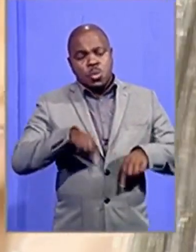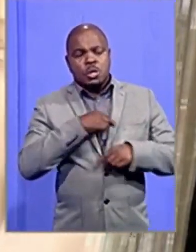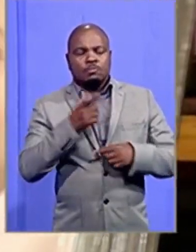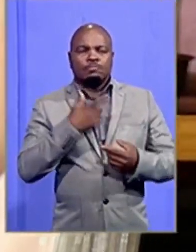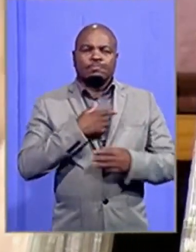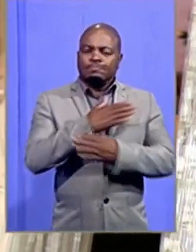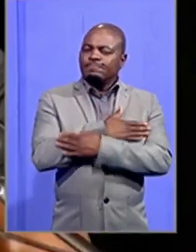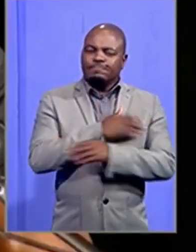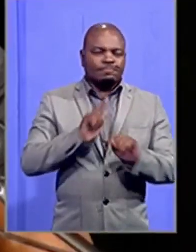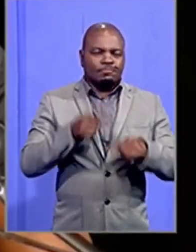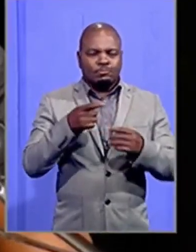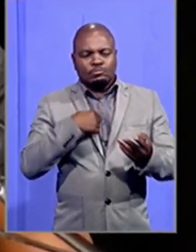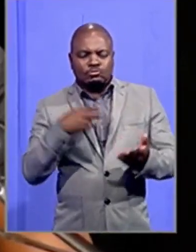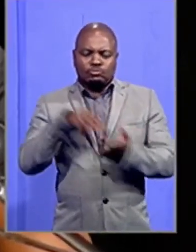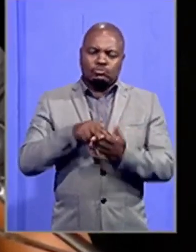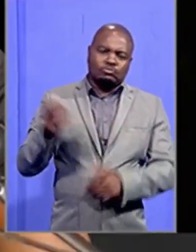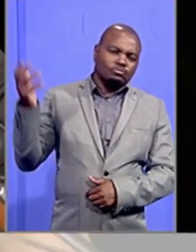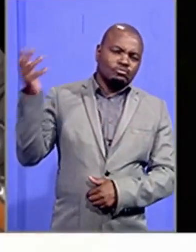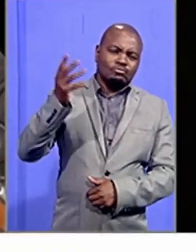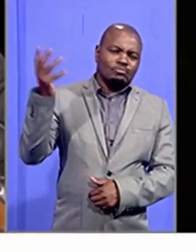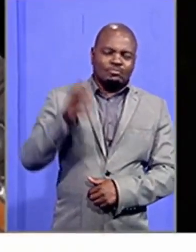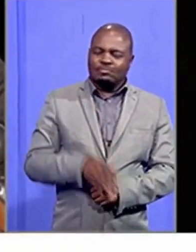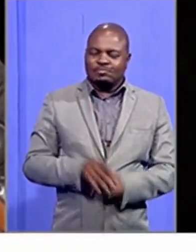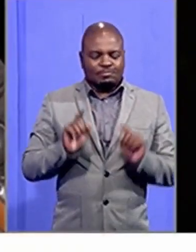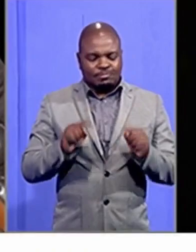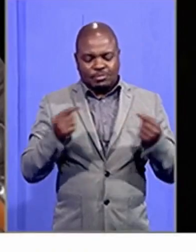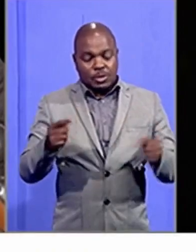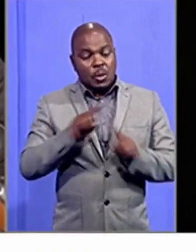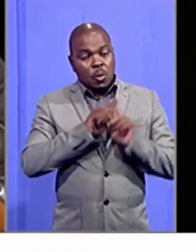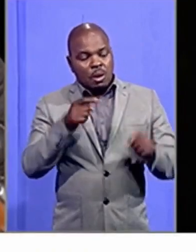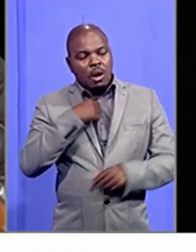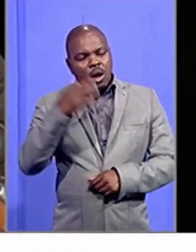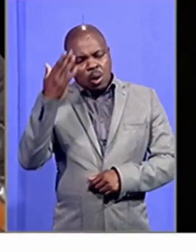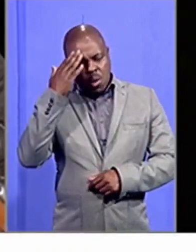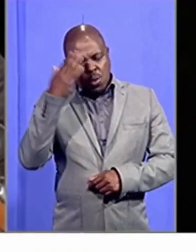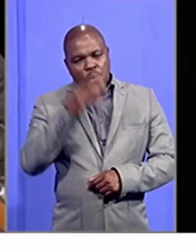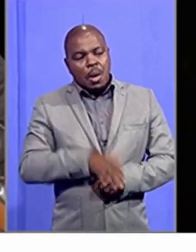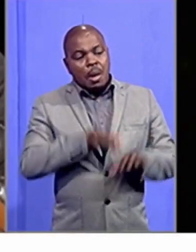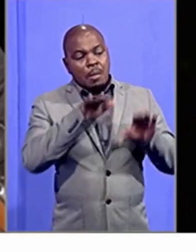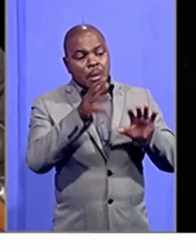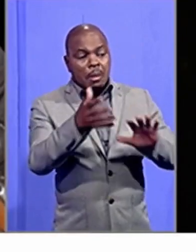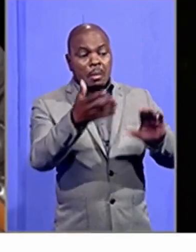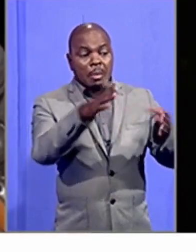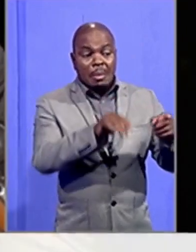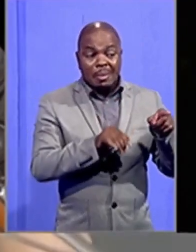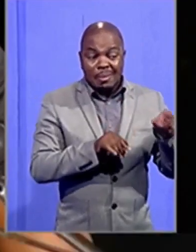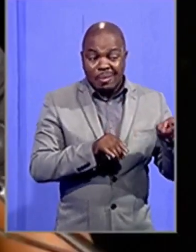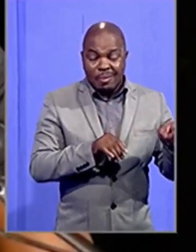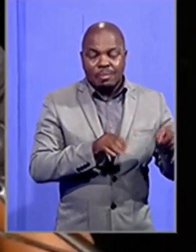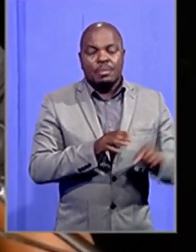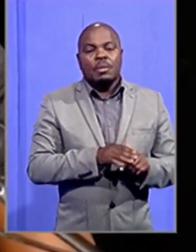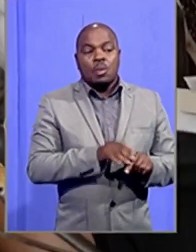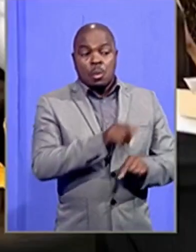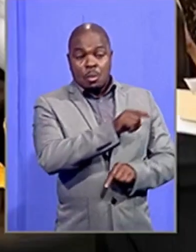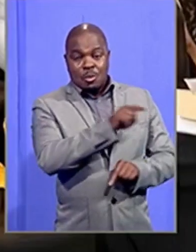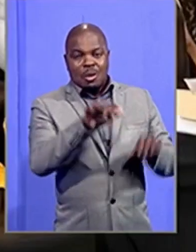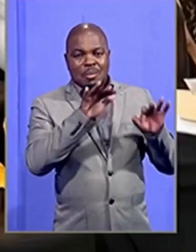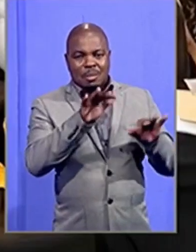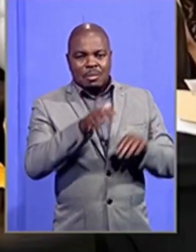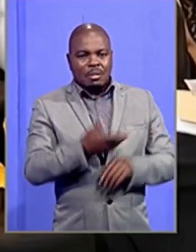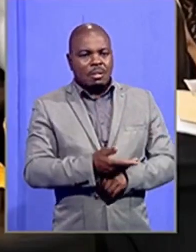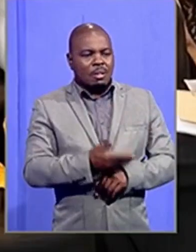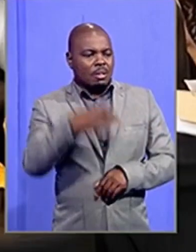podiums whilst we are quite aware that these people that have departed here are the people who have